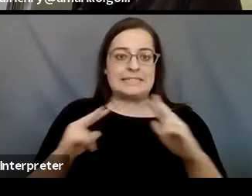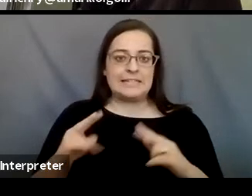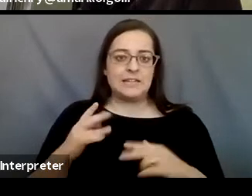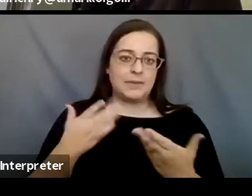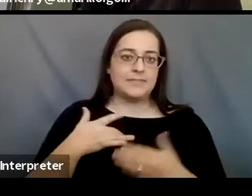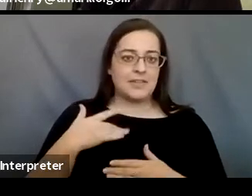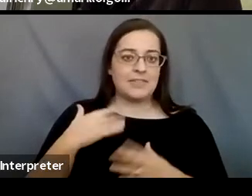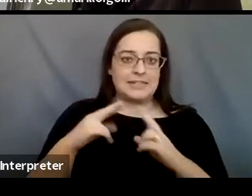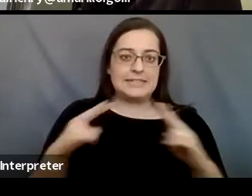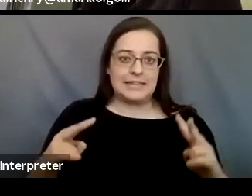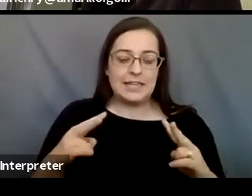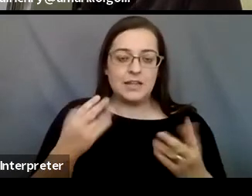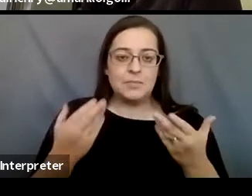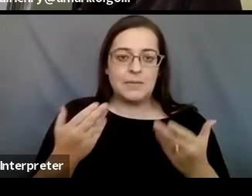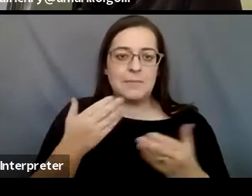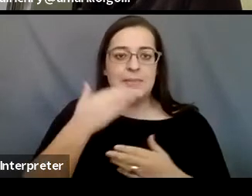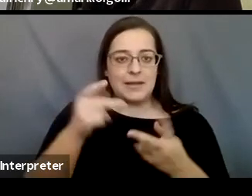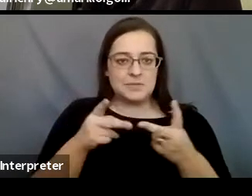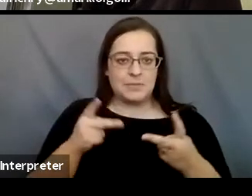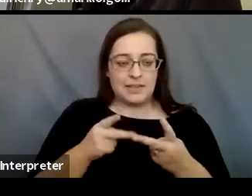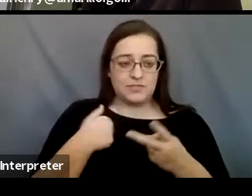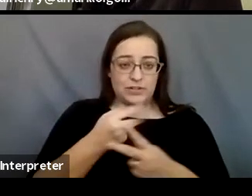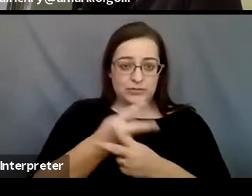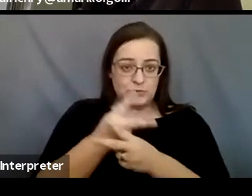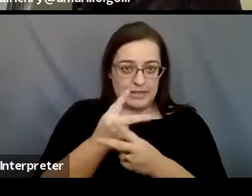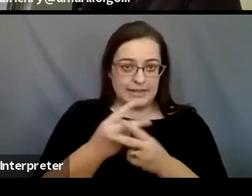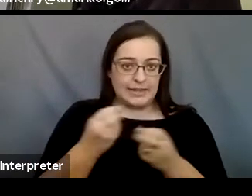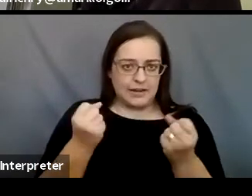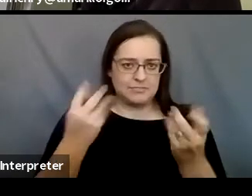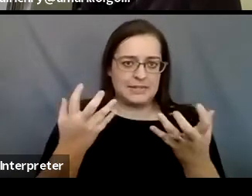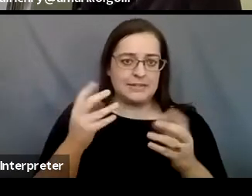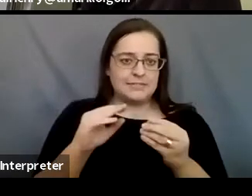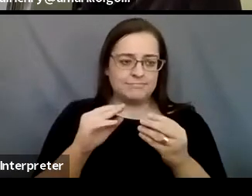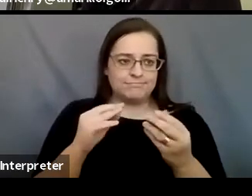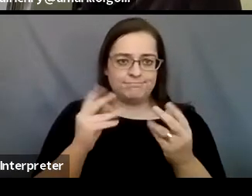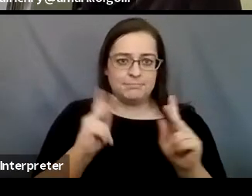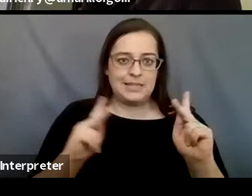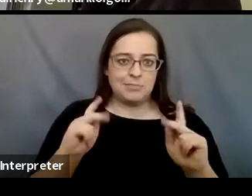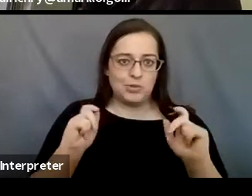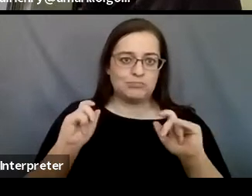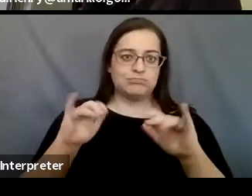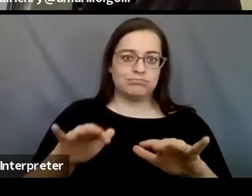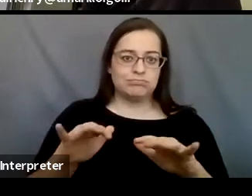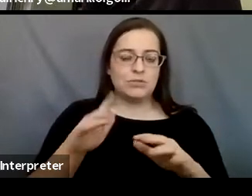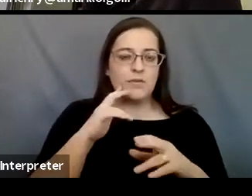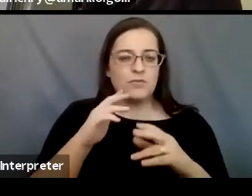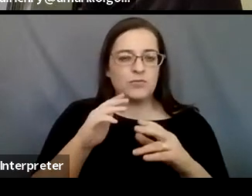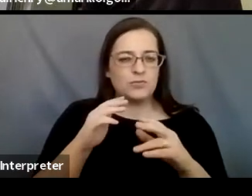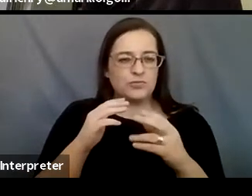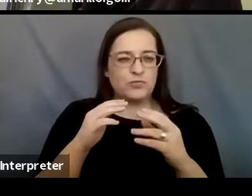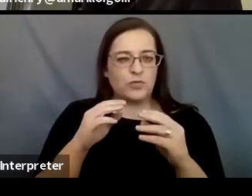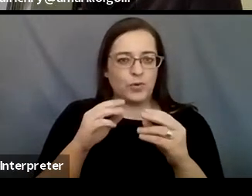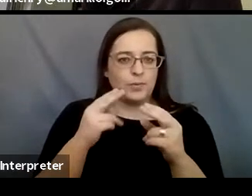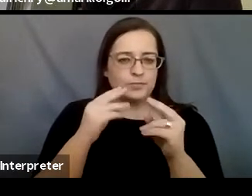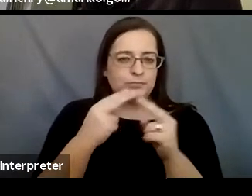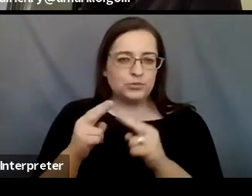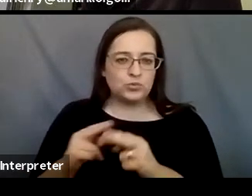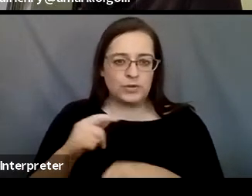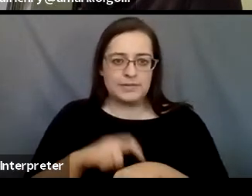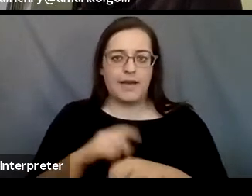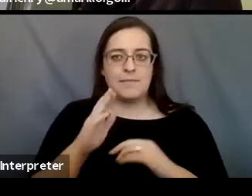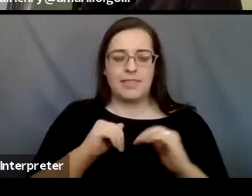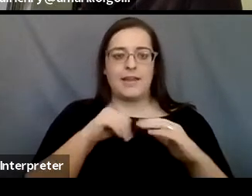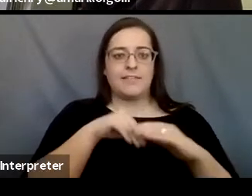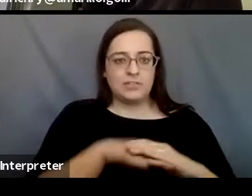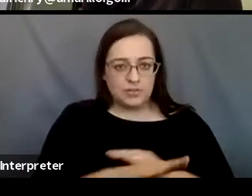for us to take care of a large number of patients over a more brief period of time, if you will.